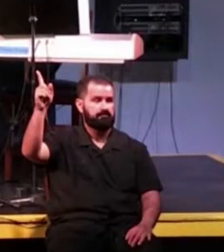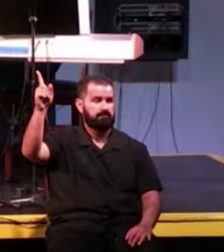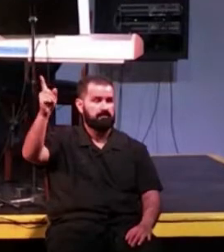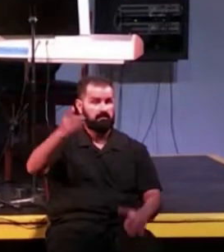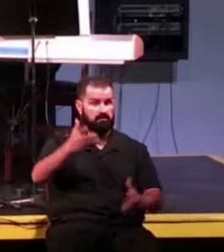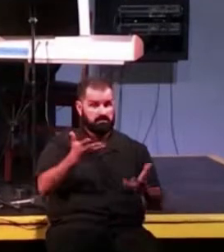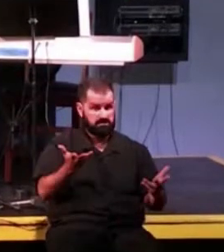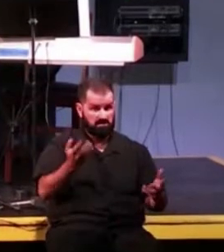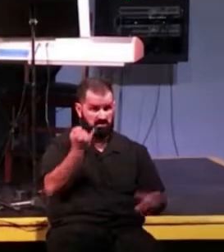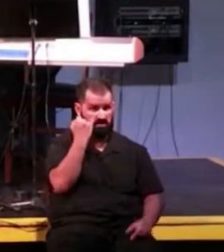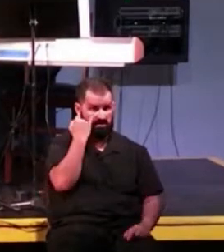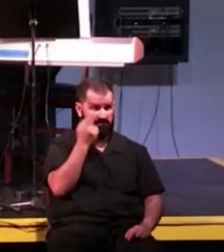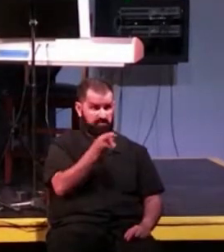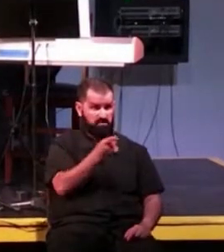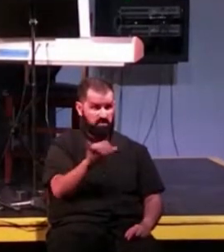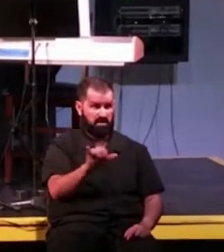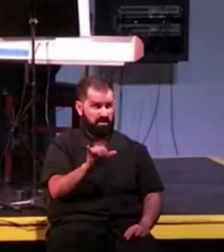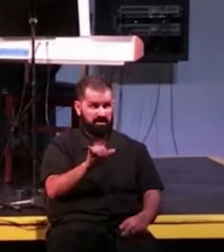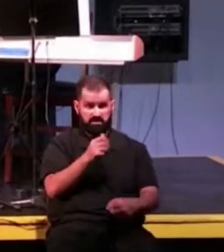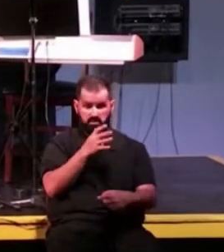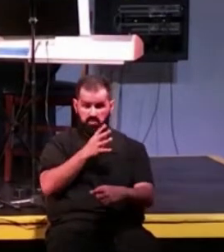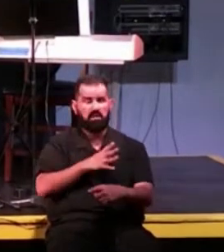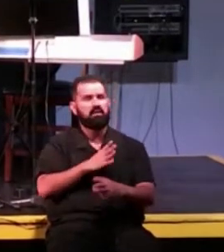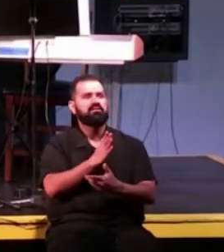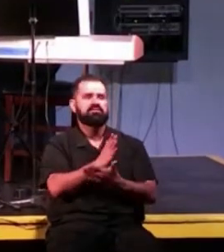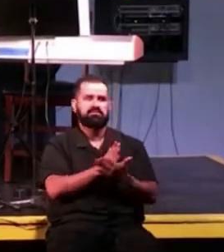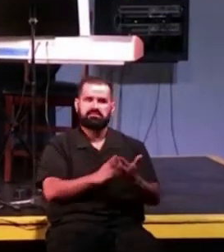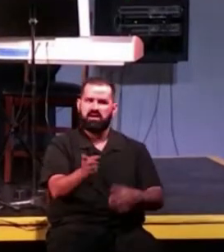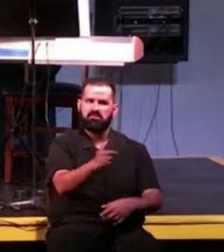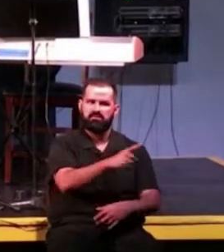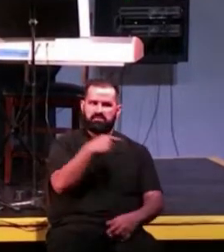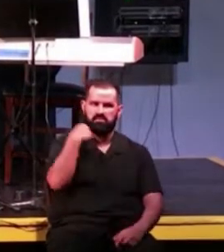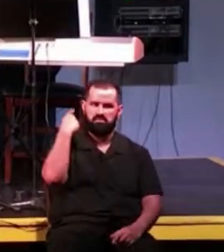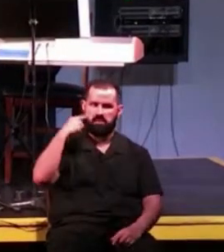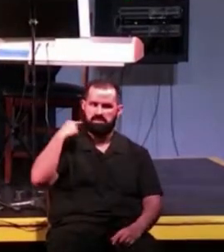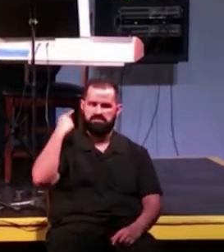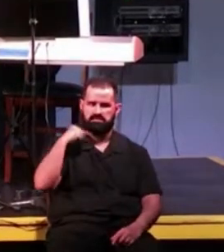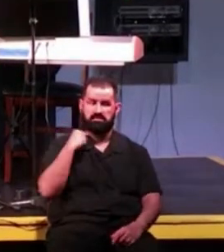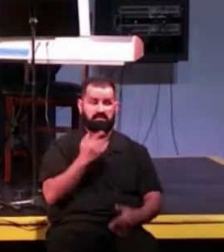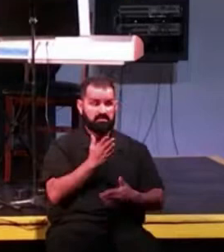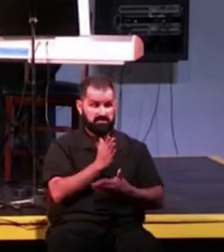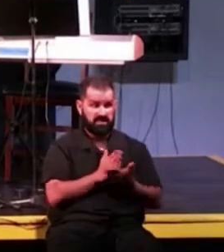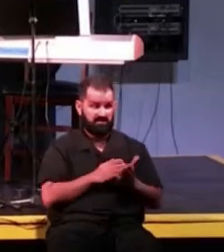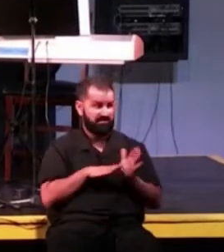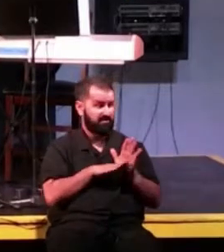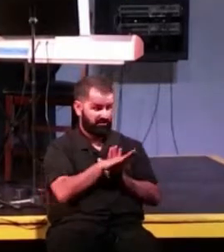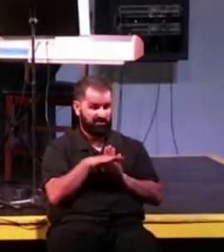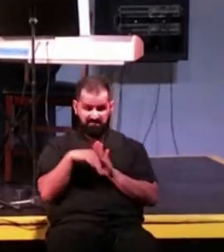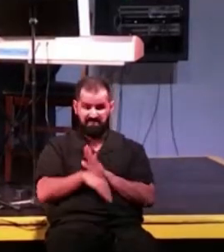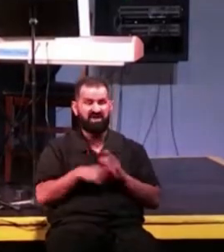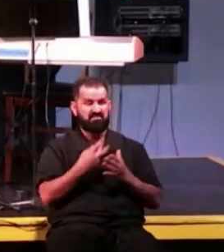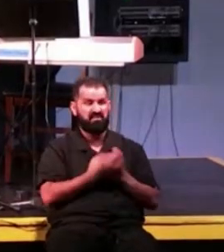So if you're like Naomi, you're saying, well, I'm in a good, some of you are so crazy. You're at a good and a bad time.